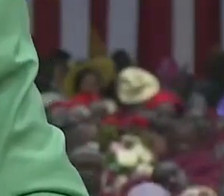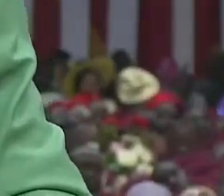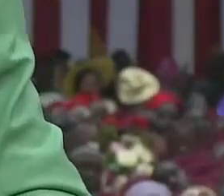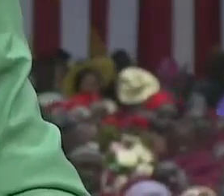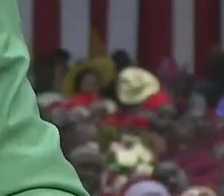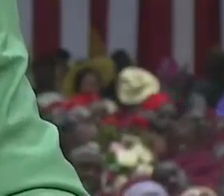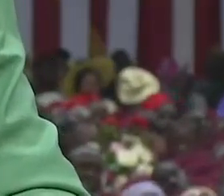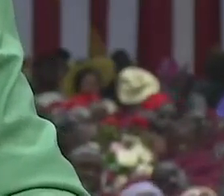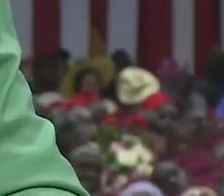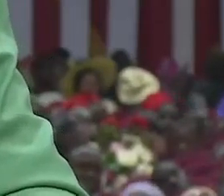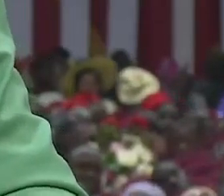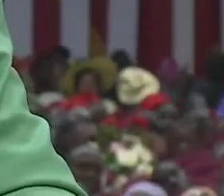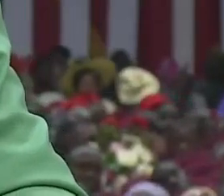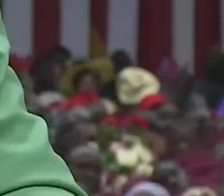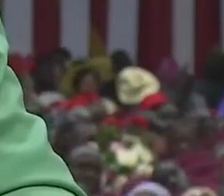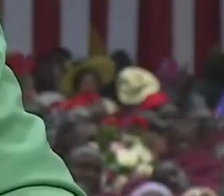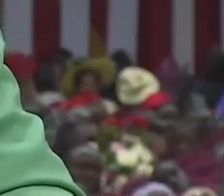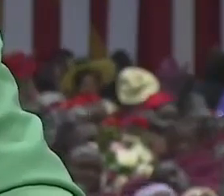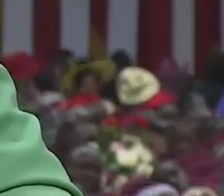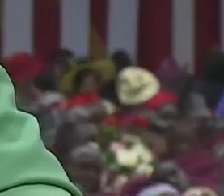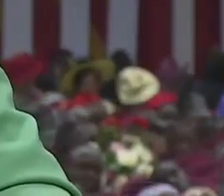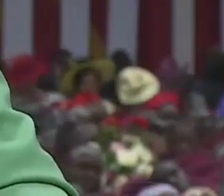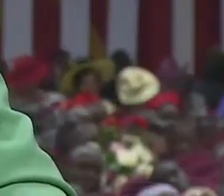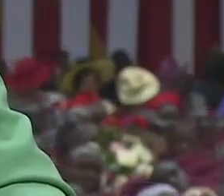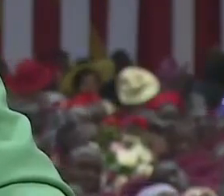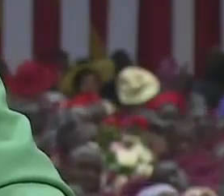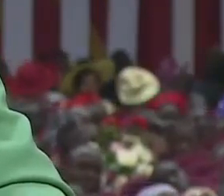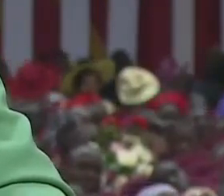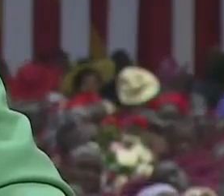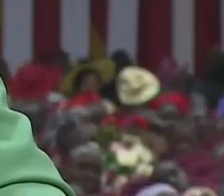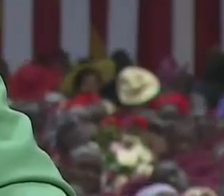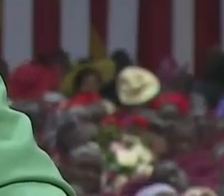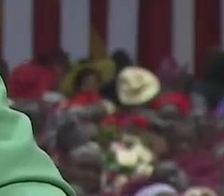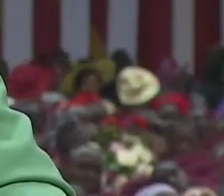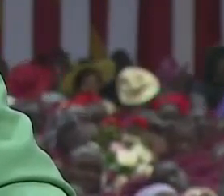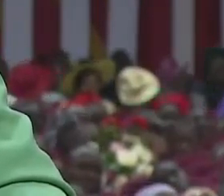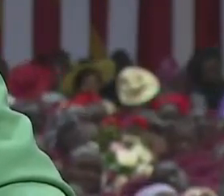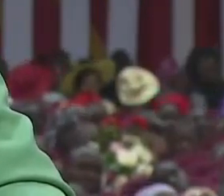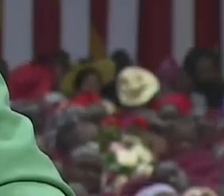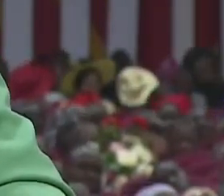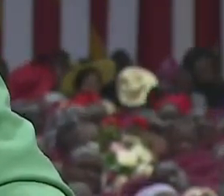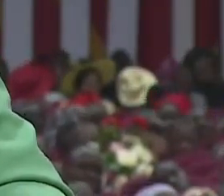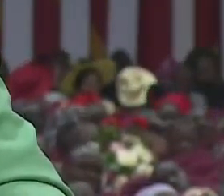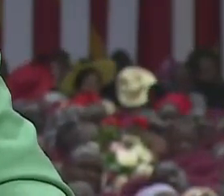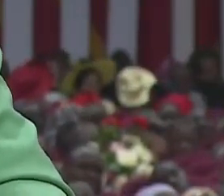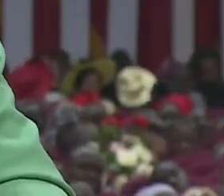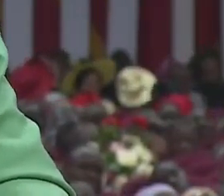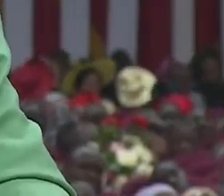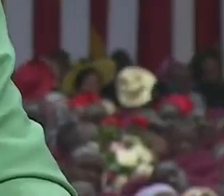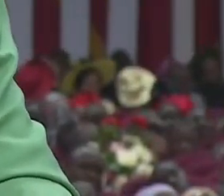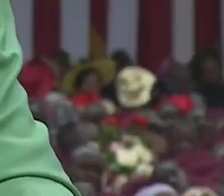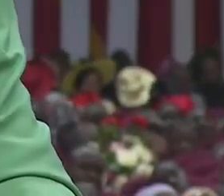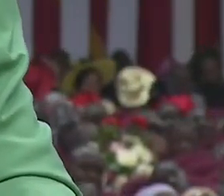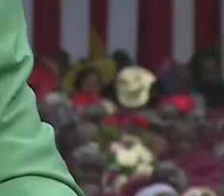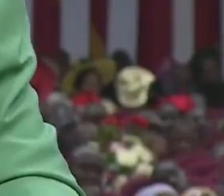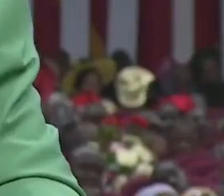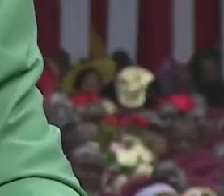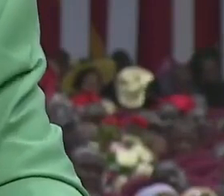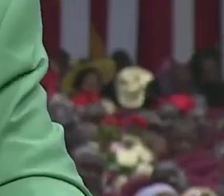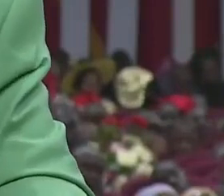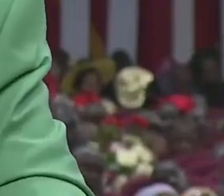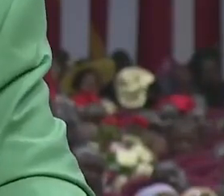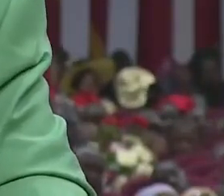si waju to je pe aworan Oluso Agutan lo fe waya. I'm talking of the kind of